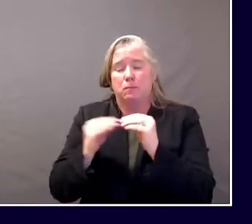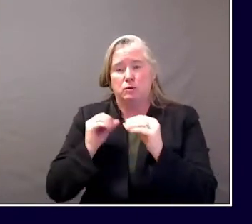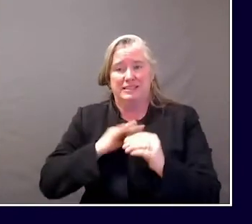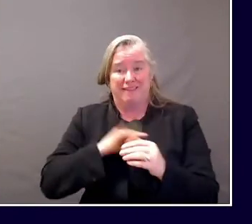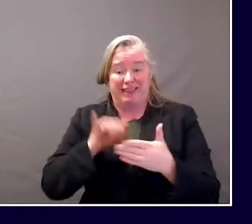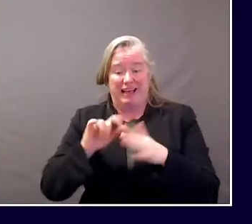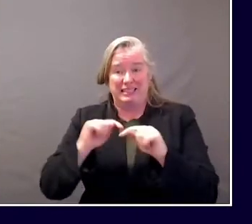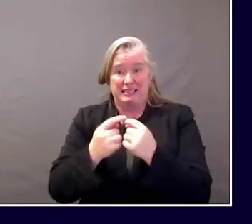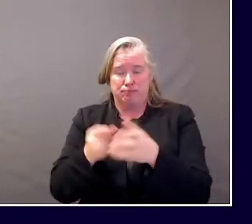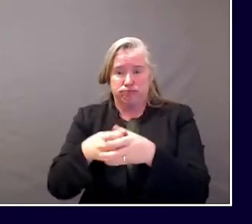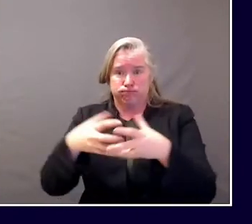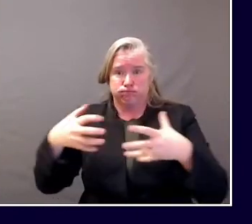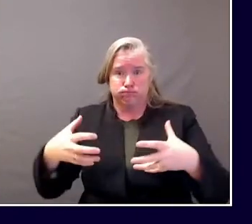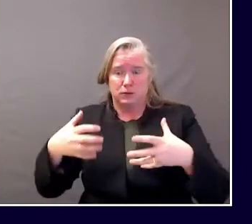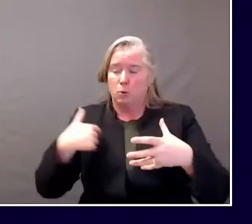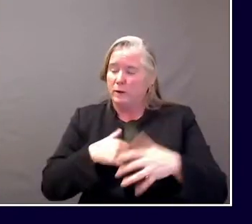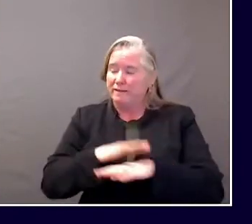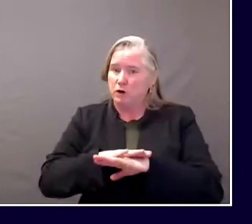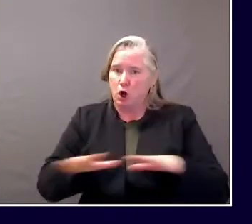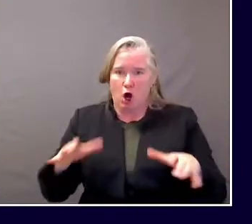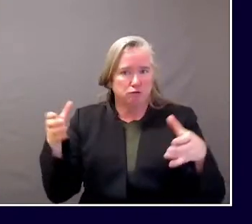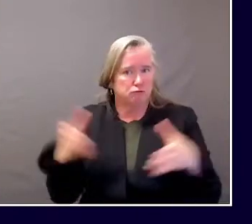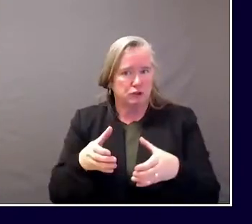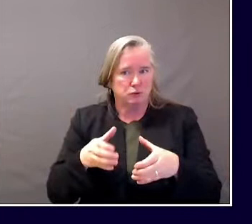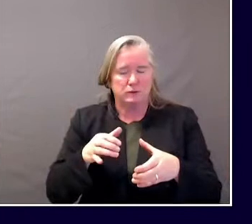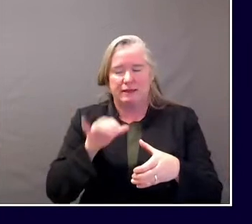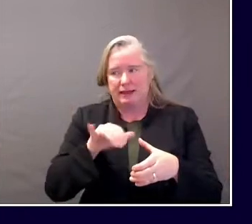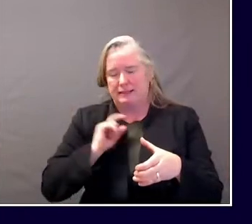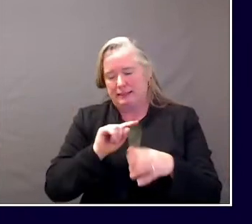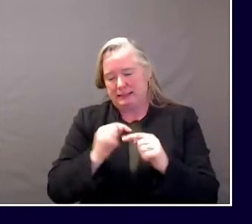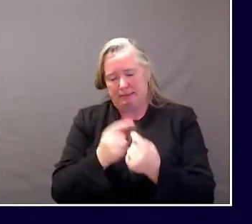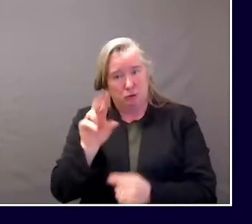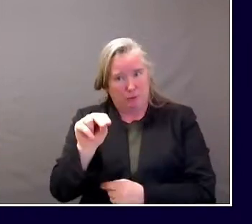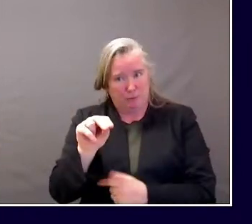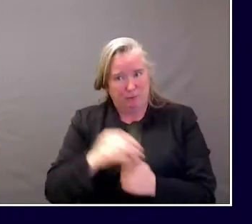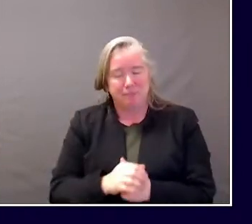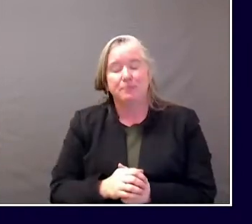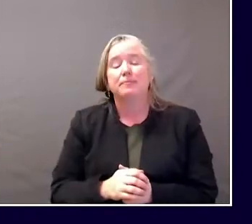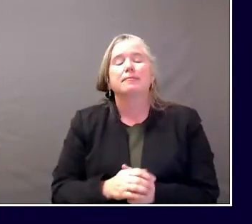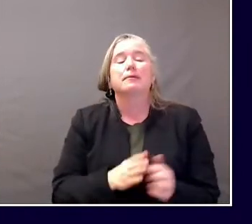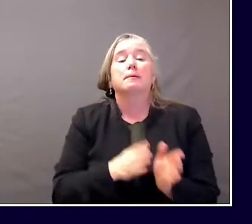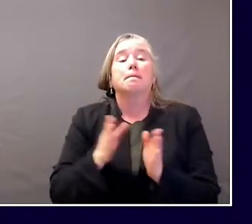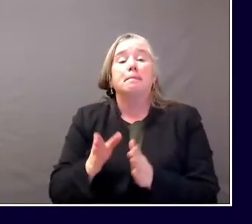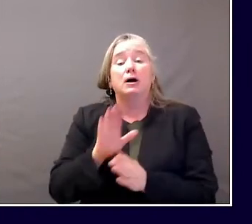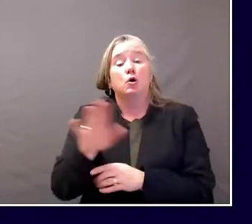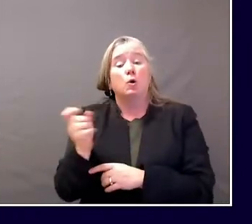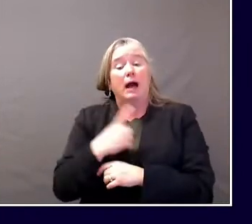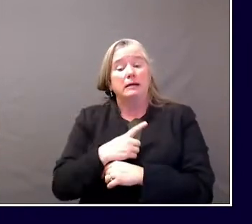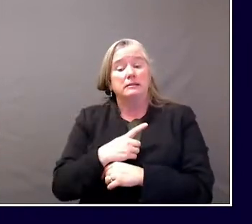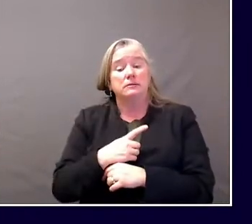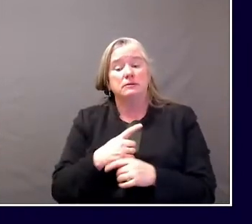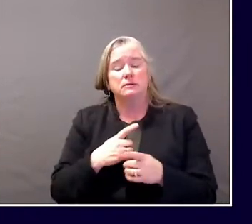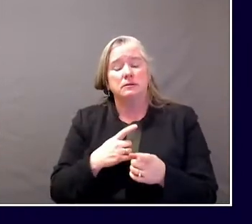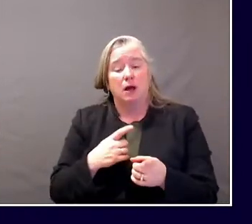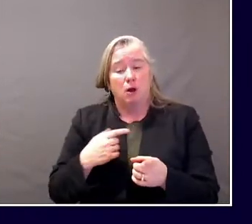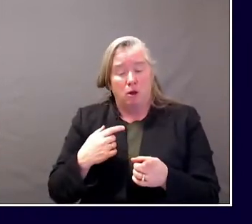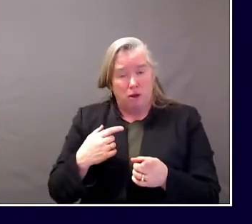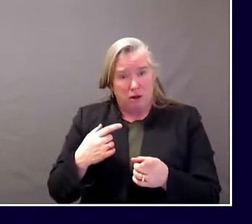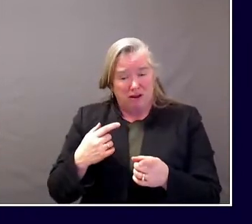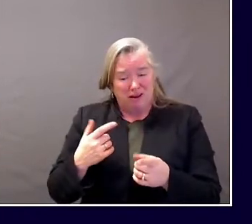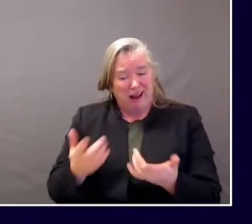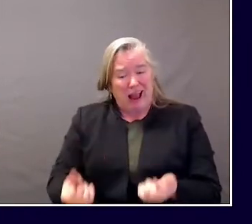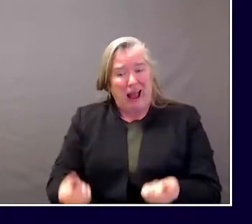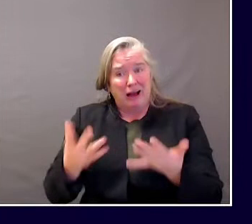team, not reduce it. But to your exact question, it is difficult to divine whether any or what part of